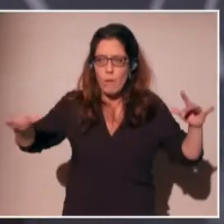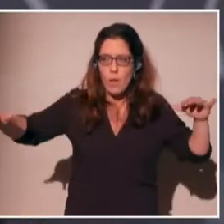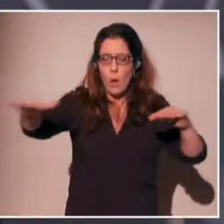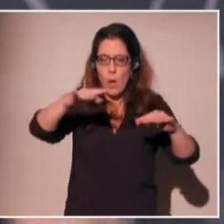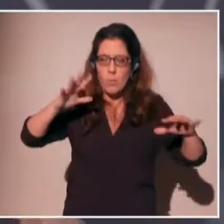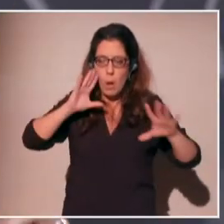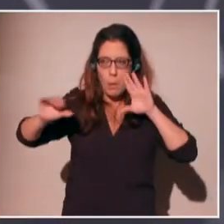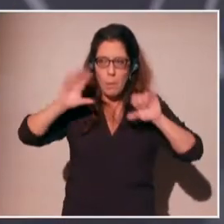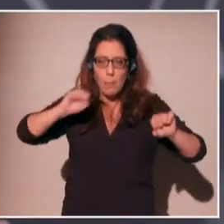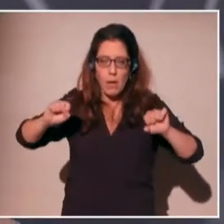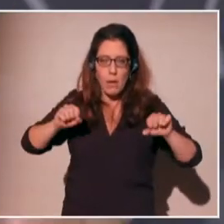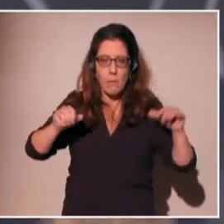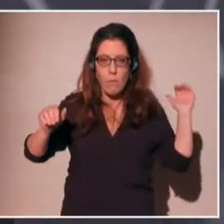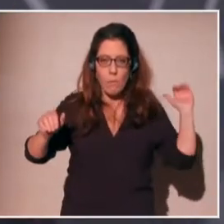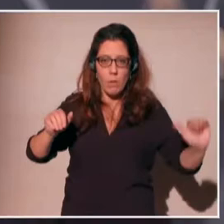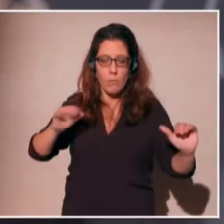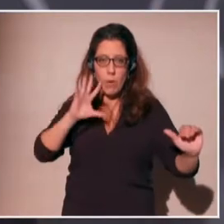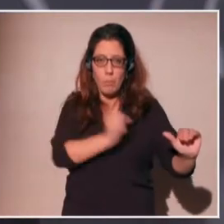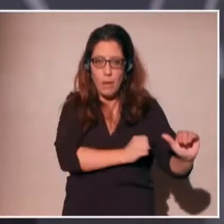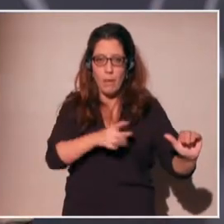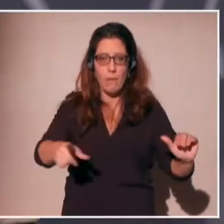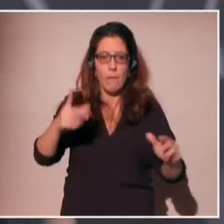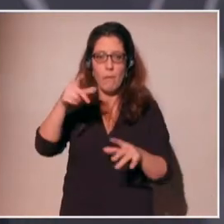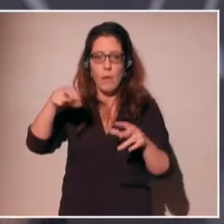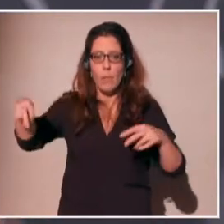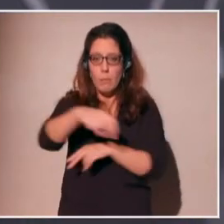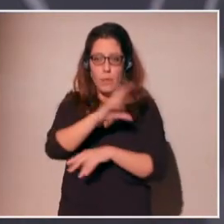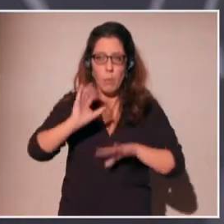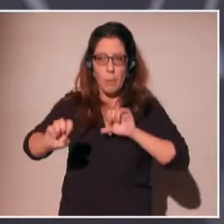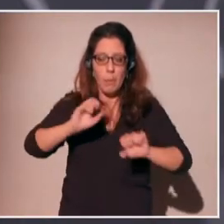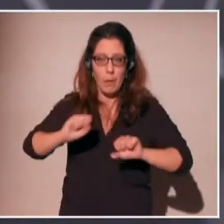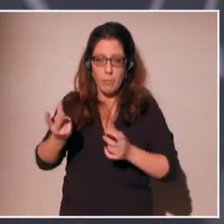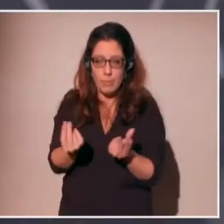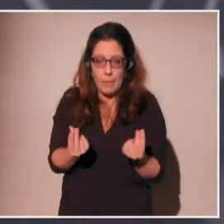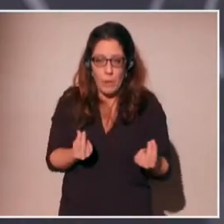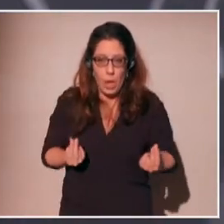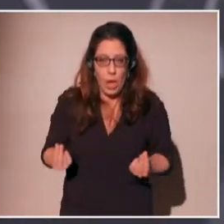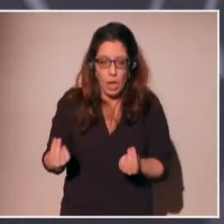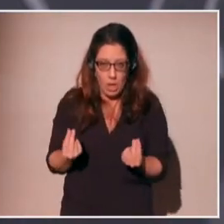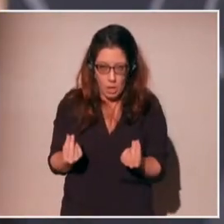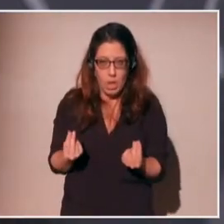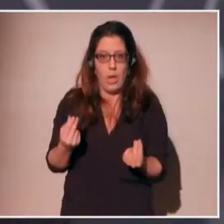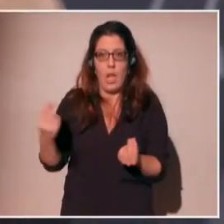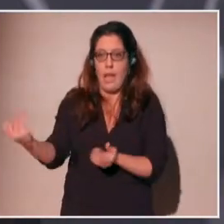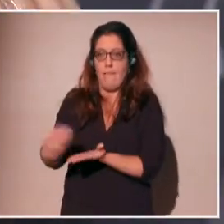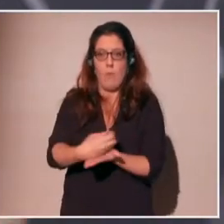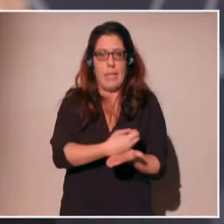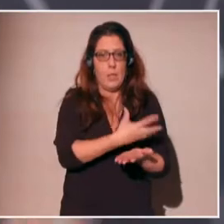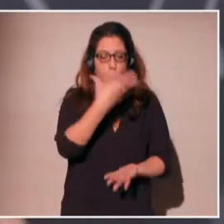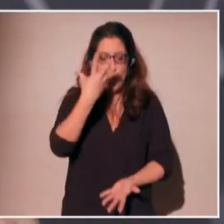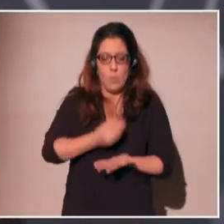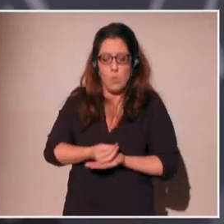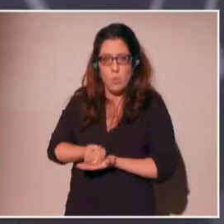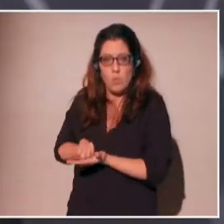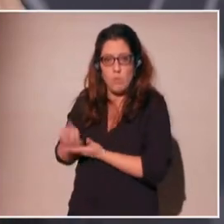other objects in the environment. And then it collects the data, sends it to algorithms that can make